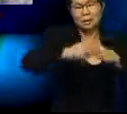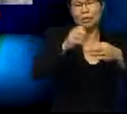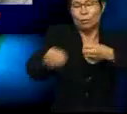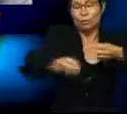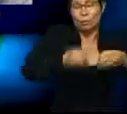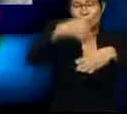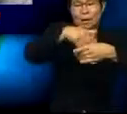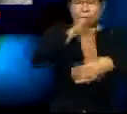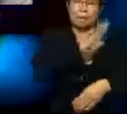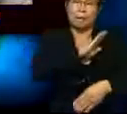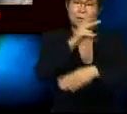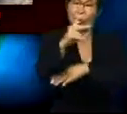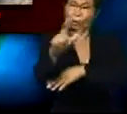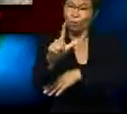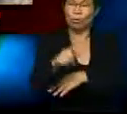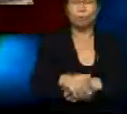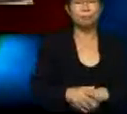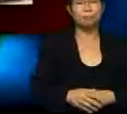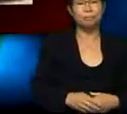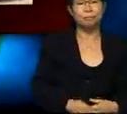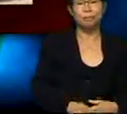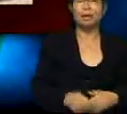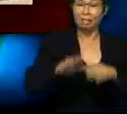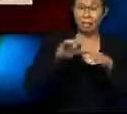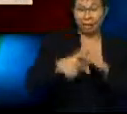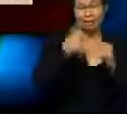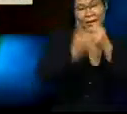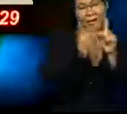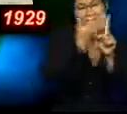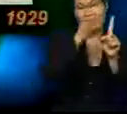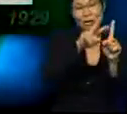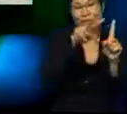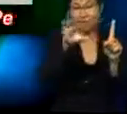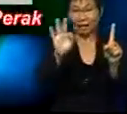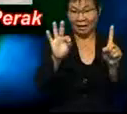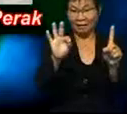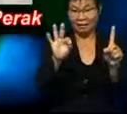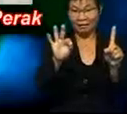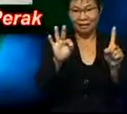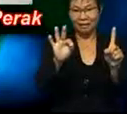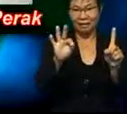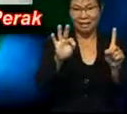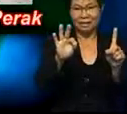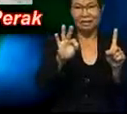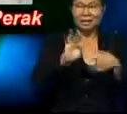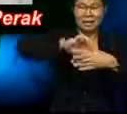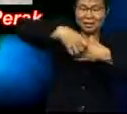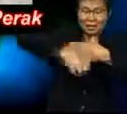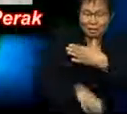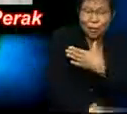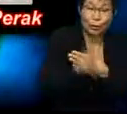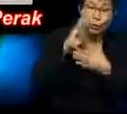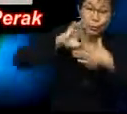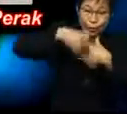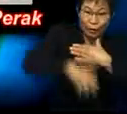operating in Bangsa, Kuala Lumpur. Then, in 1929, a hydroelectric